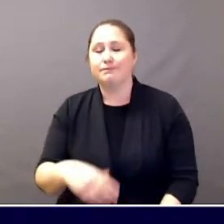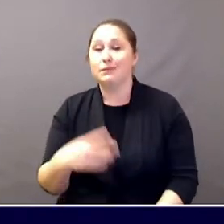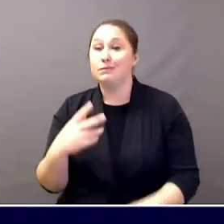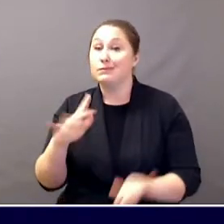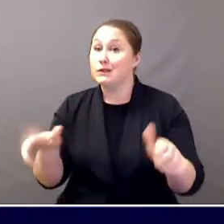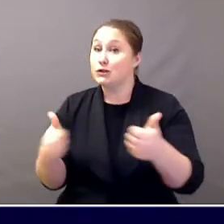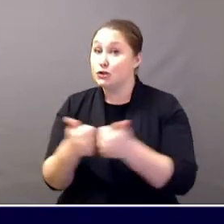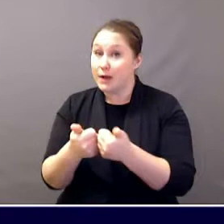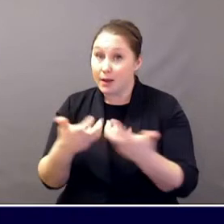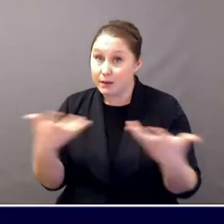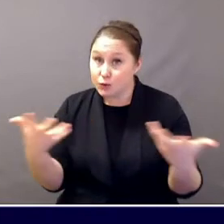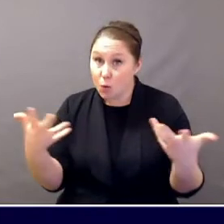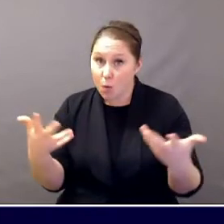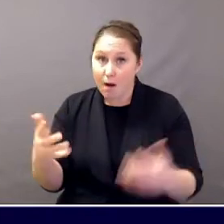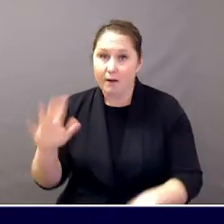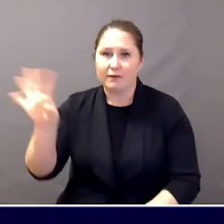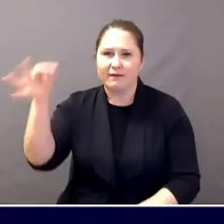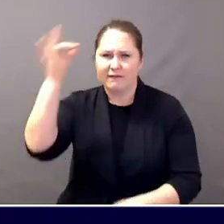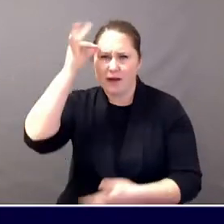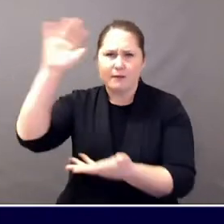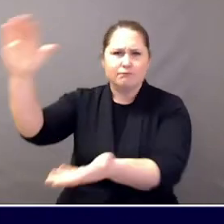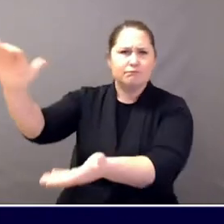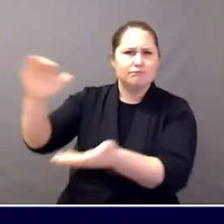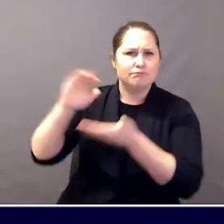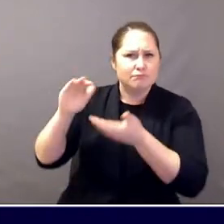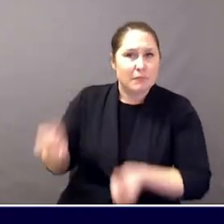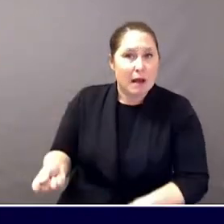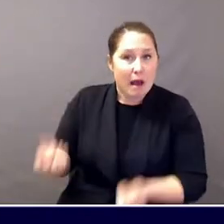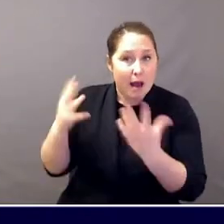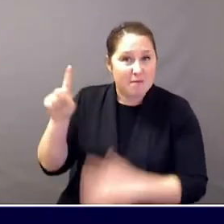and inconsistent number of doses from the federal government.